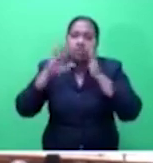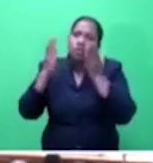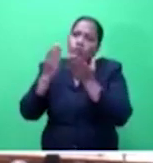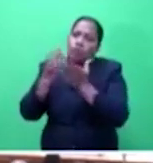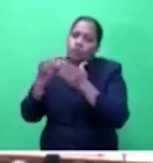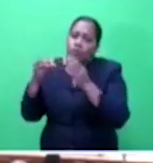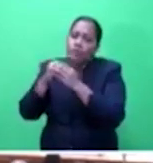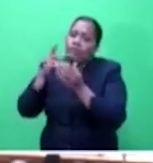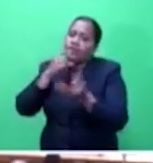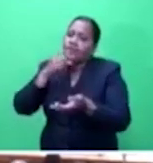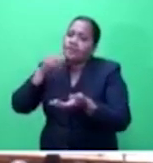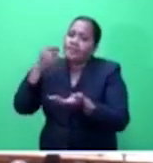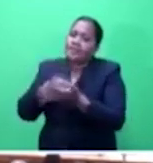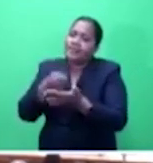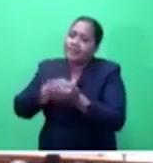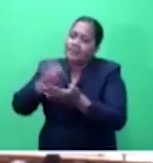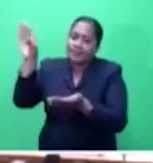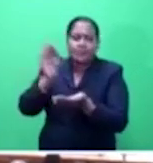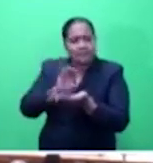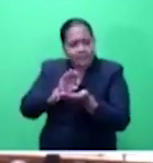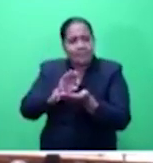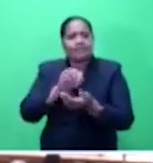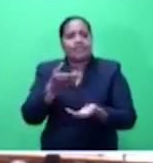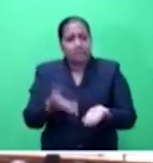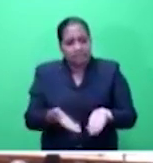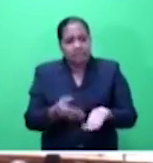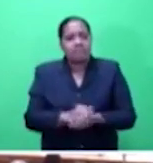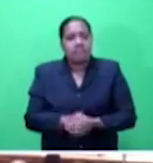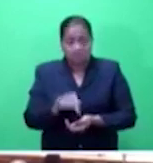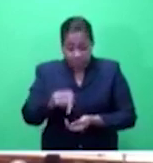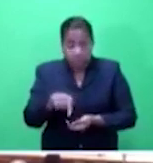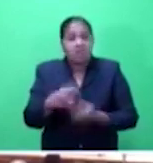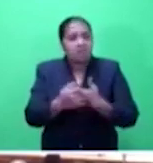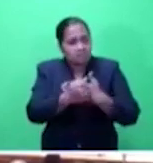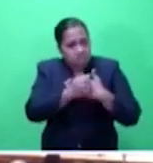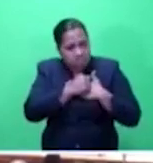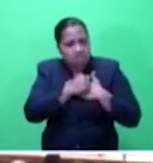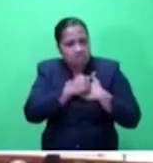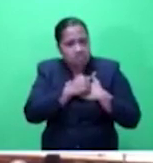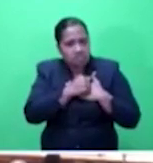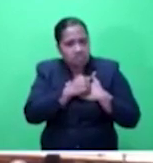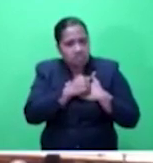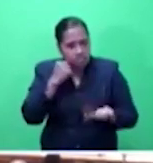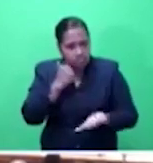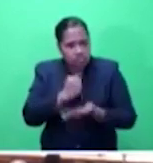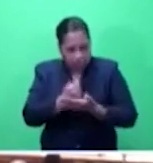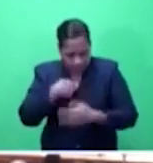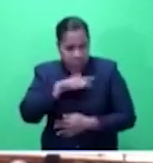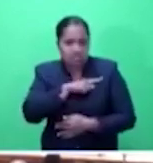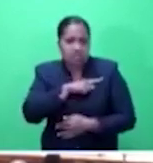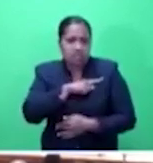Speaker, sir, this level of cooperation surely lends security. Certainty, Mr. Speaker, sir, however, remains